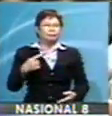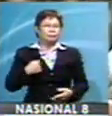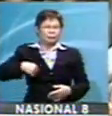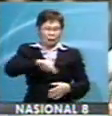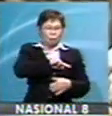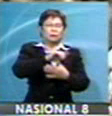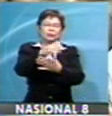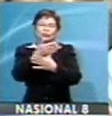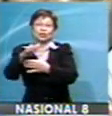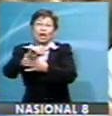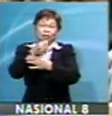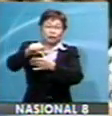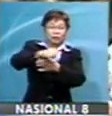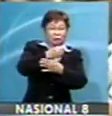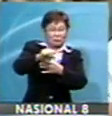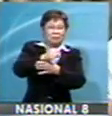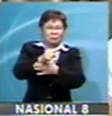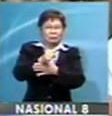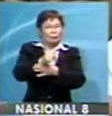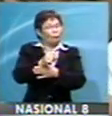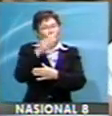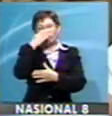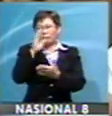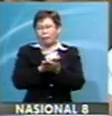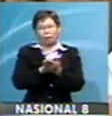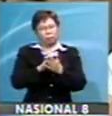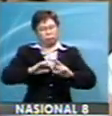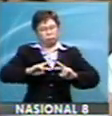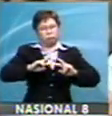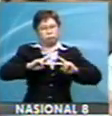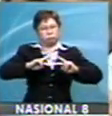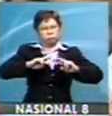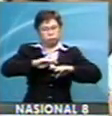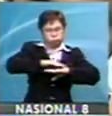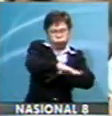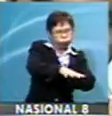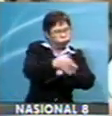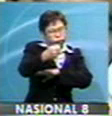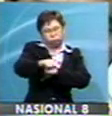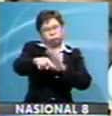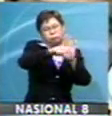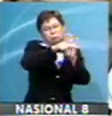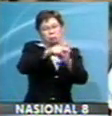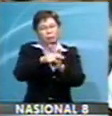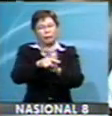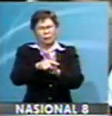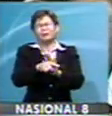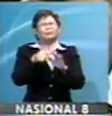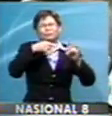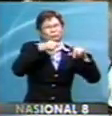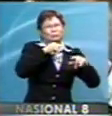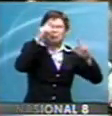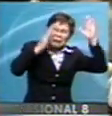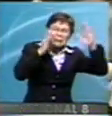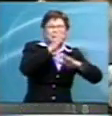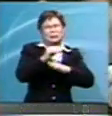price Especially For the oil and gas Sector has been really affected And if you look at it not just in Malaysia but Cross globally again